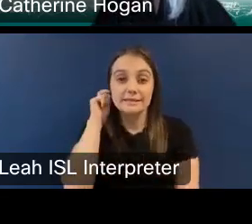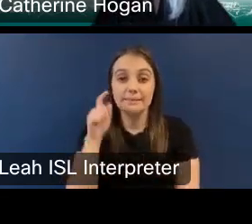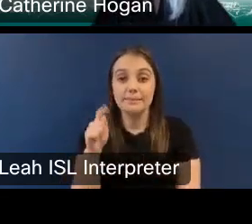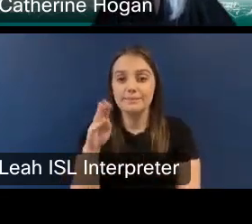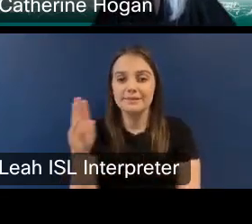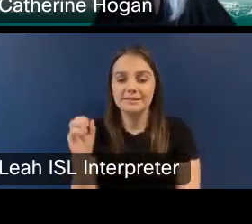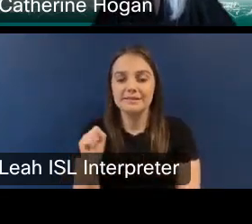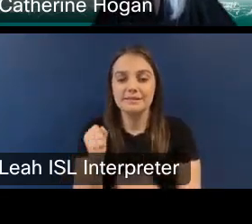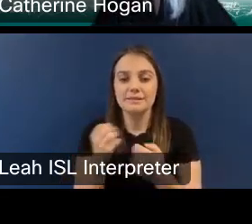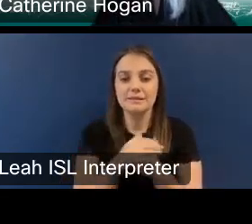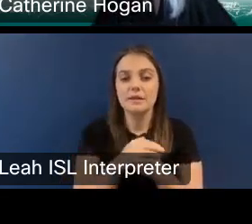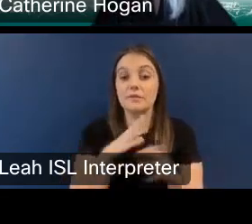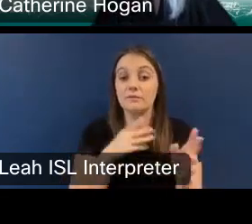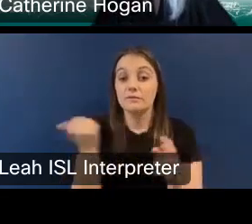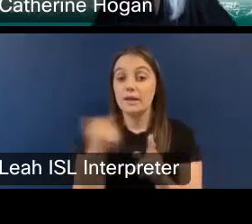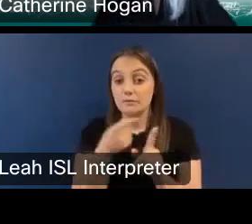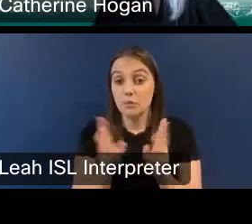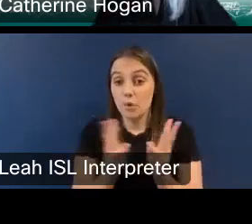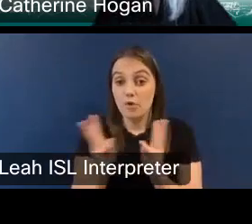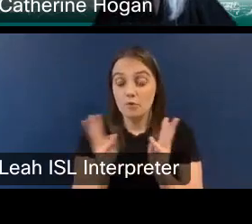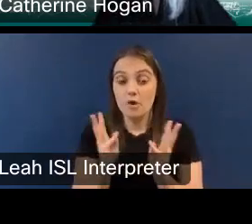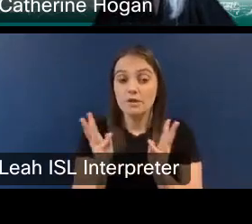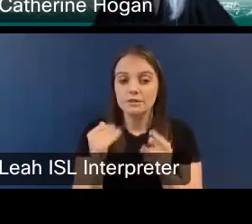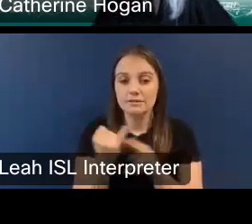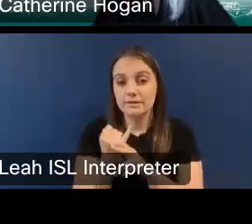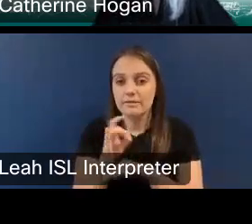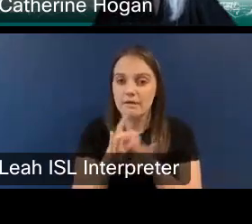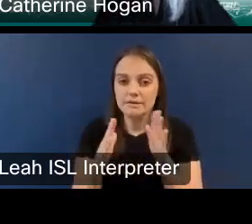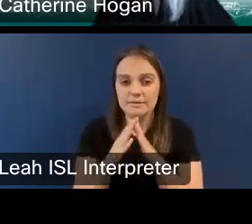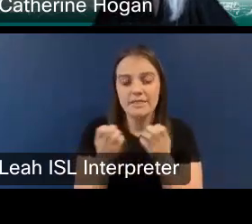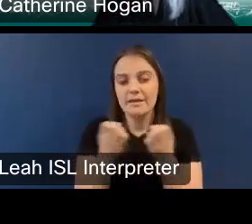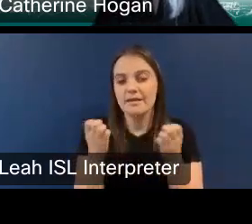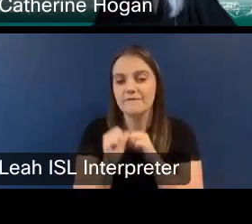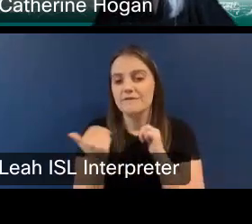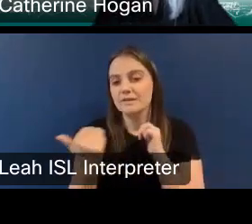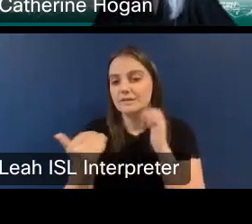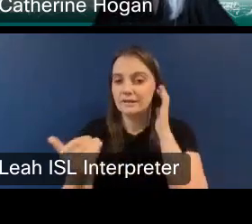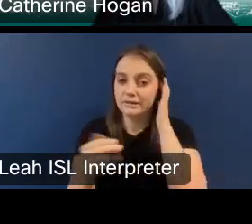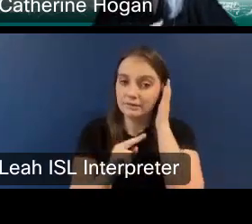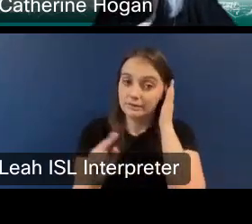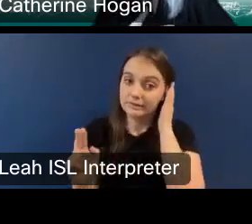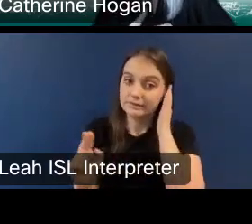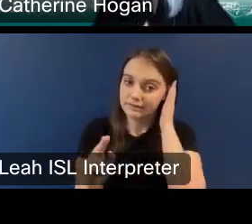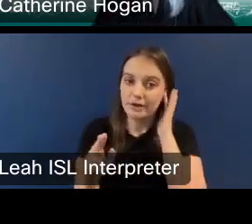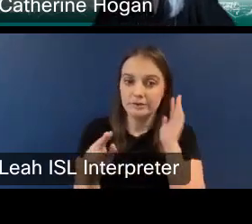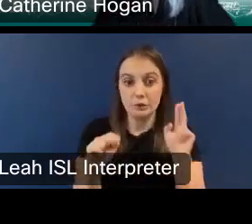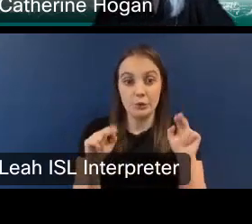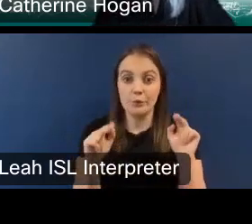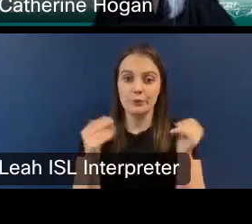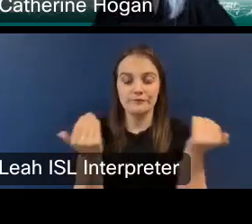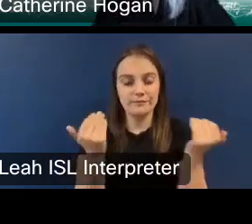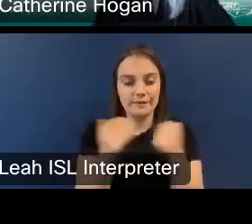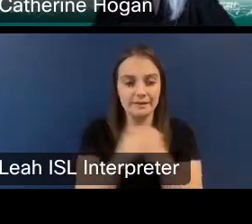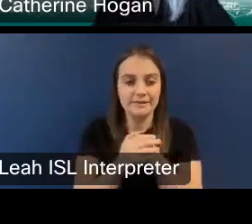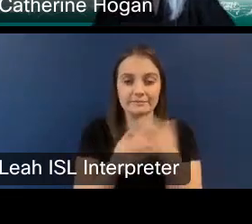us that have worked on the front line, you know, again, this is day to day, so it's not going to be news to anybody. Like, you know, you're talking with your